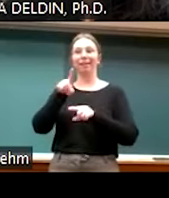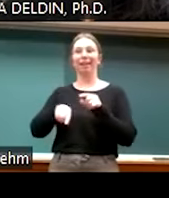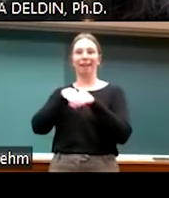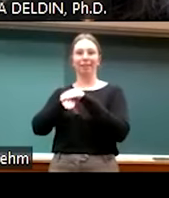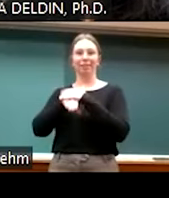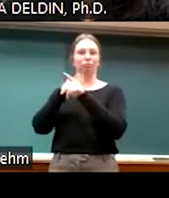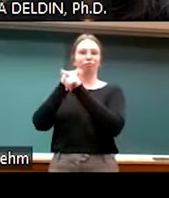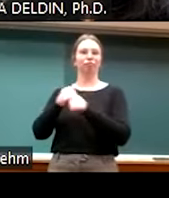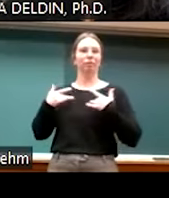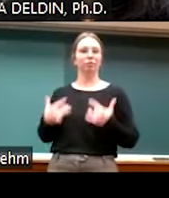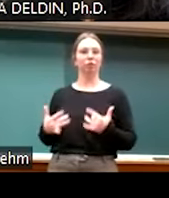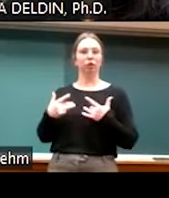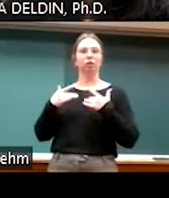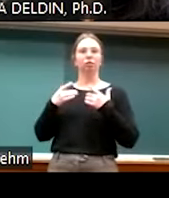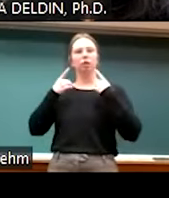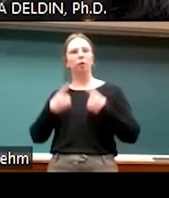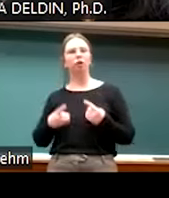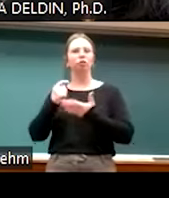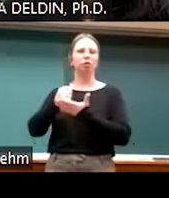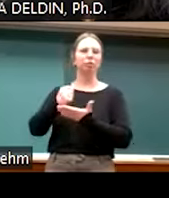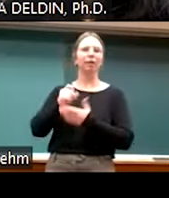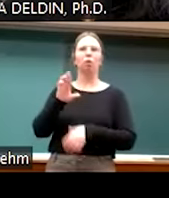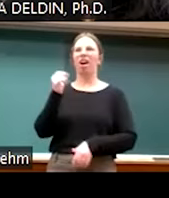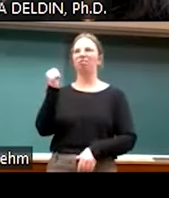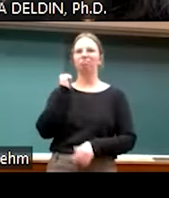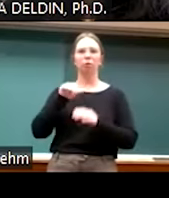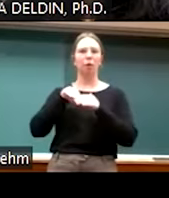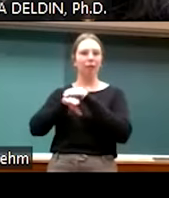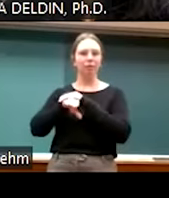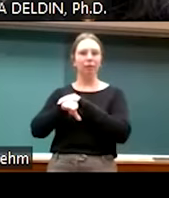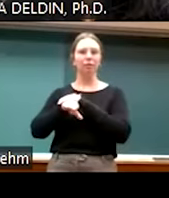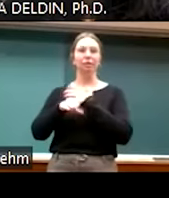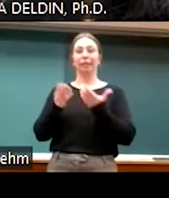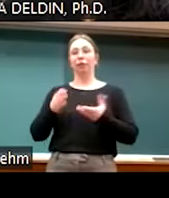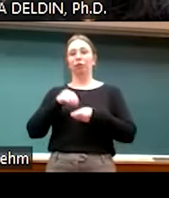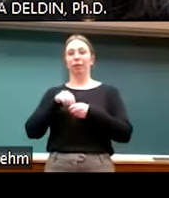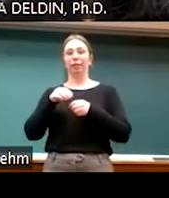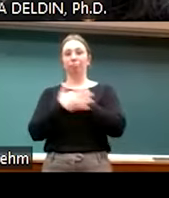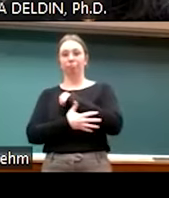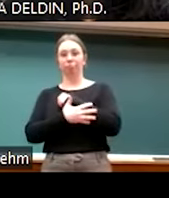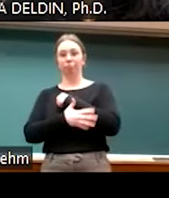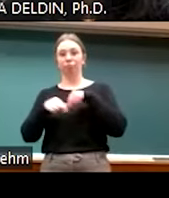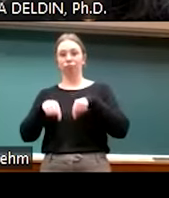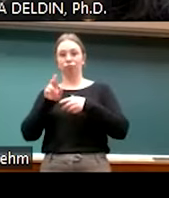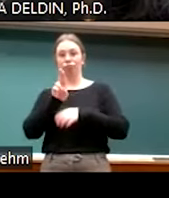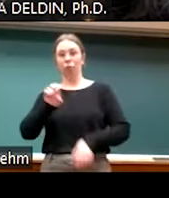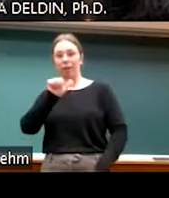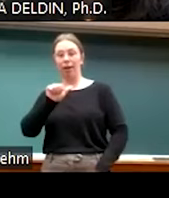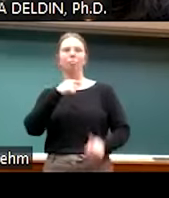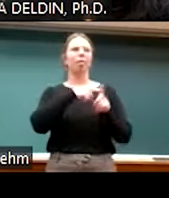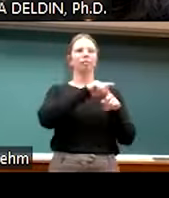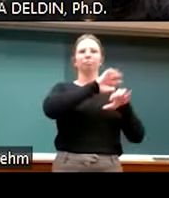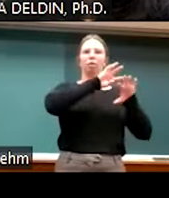depression treatment or who won't access it, really, not only in this country, but all over the world. And the idea is to